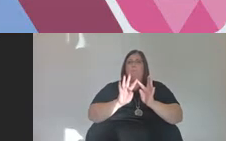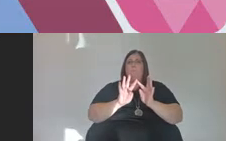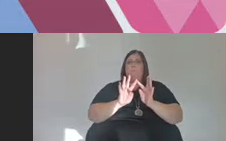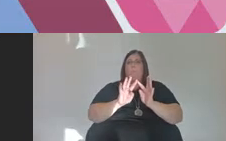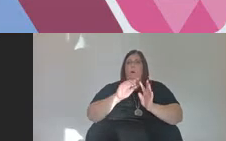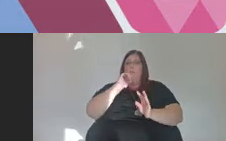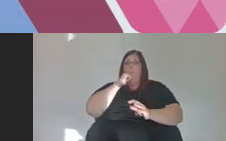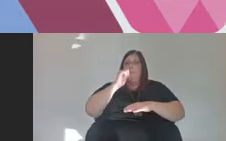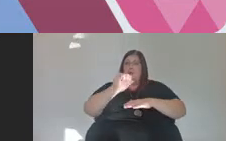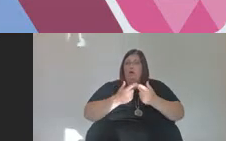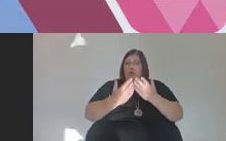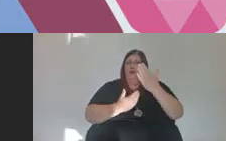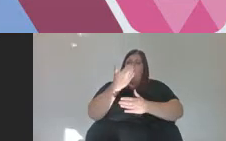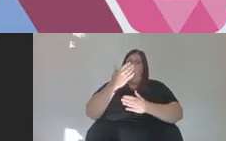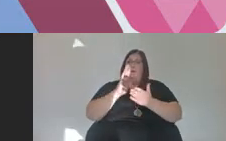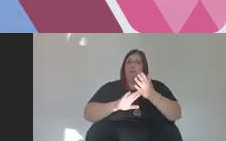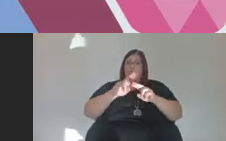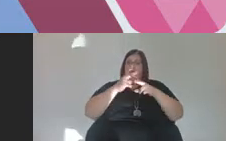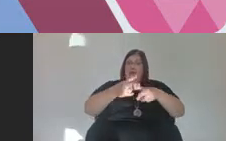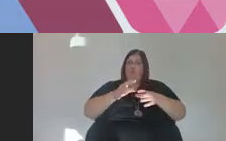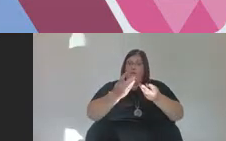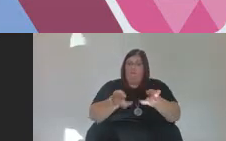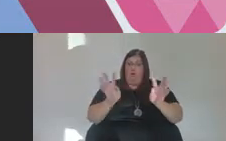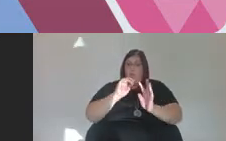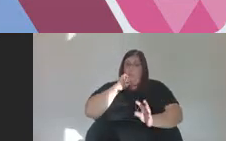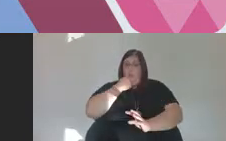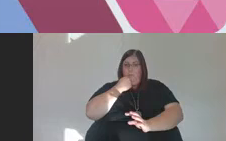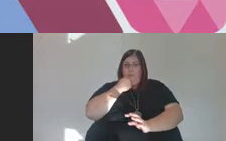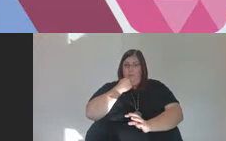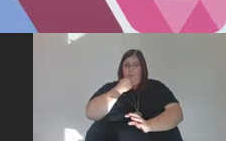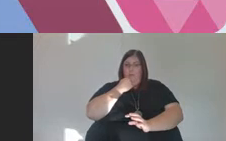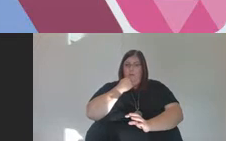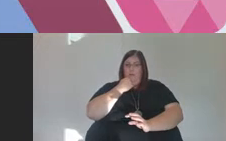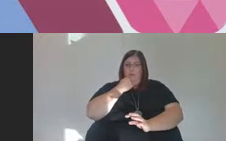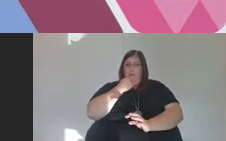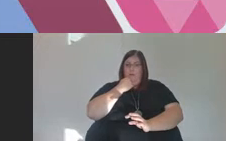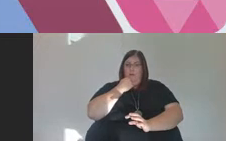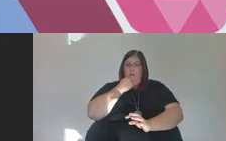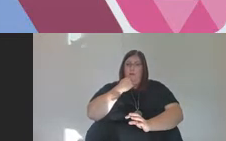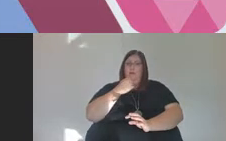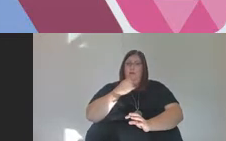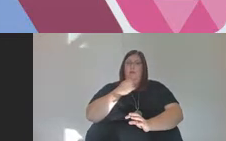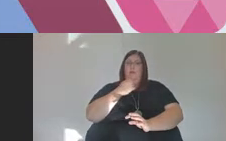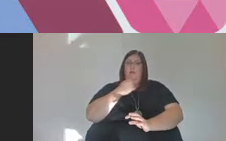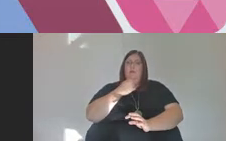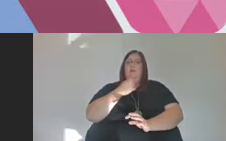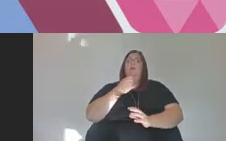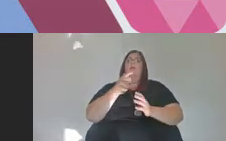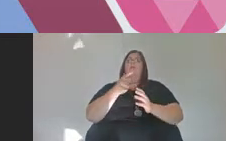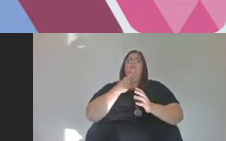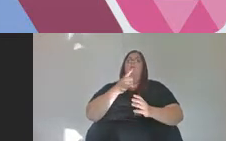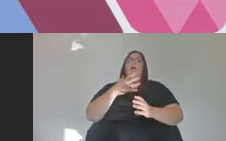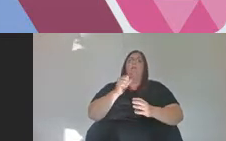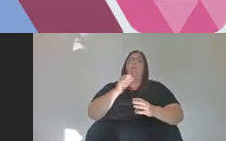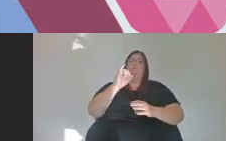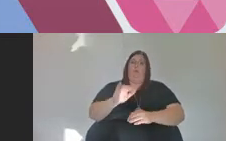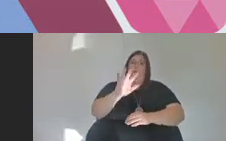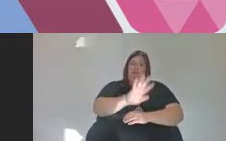Forum. So given these new working structures, and now we've fully mobilised the new South Staffordshire Autism